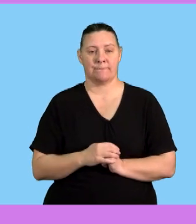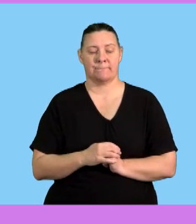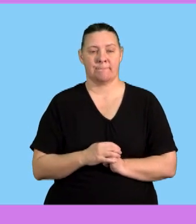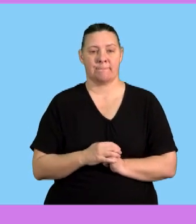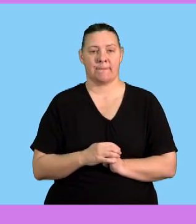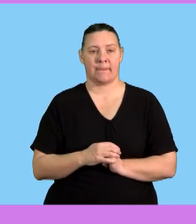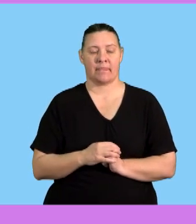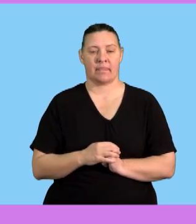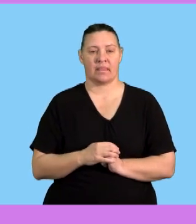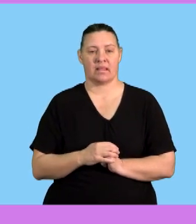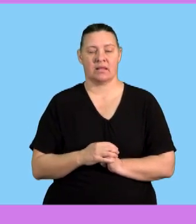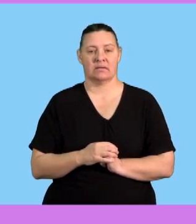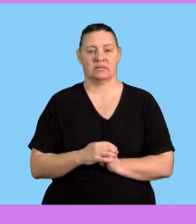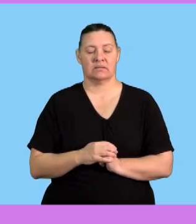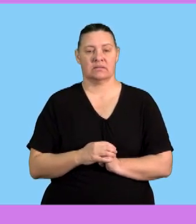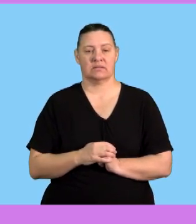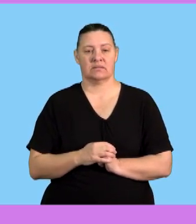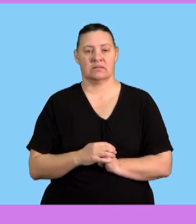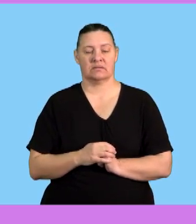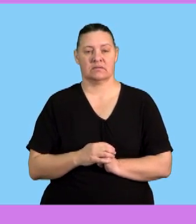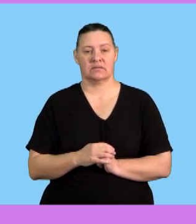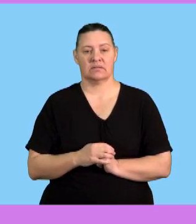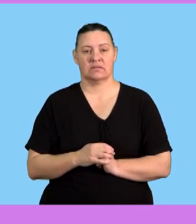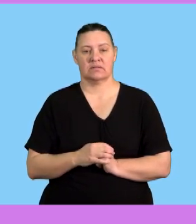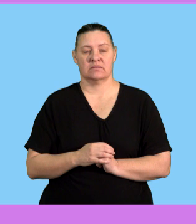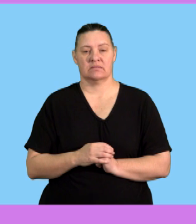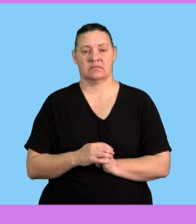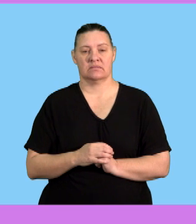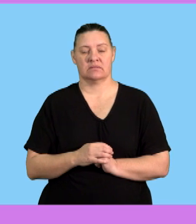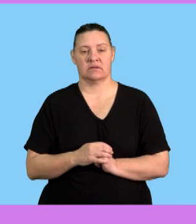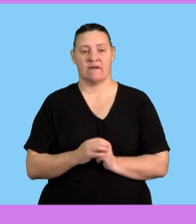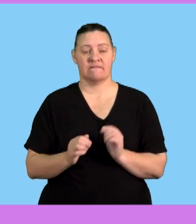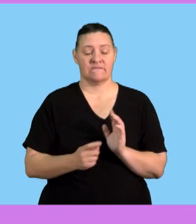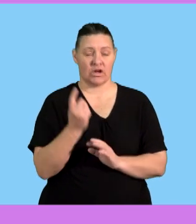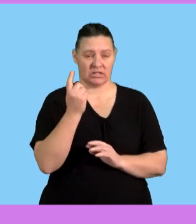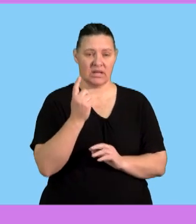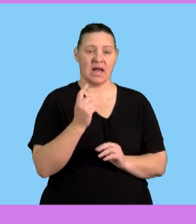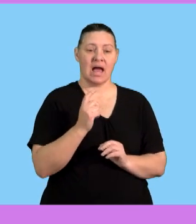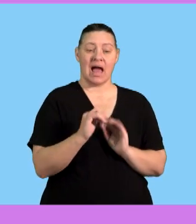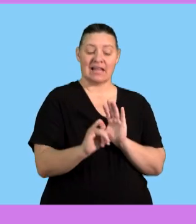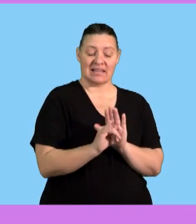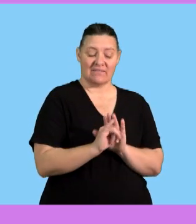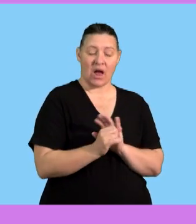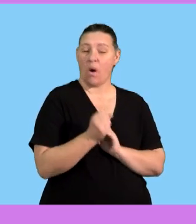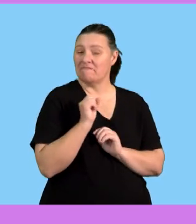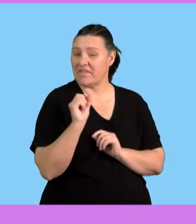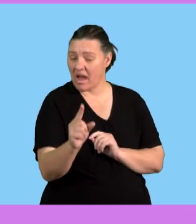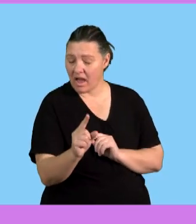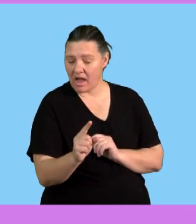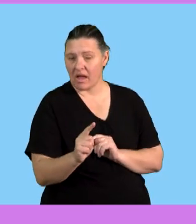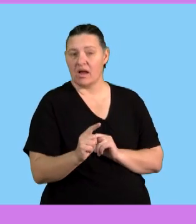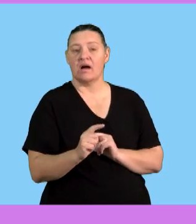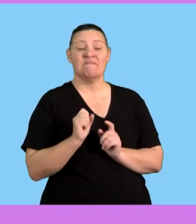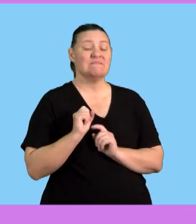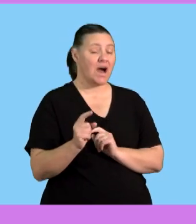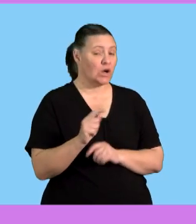meters. So now, having our answer to meters, we are going to firstly identify the distance traveled. So the